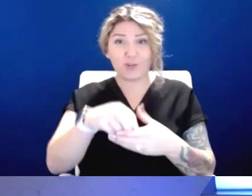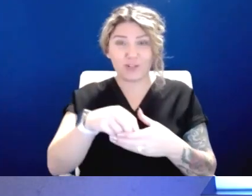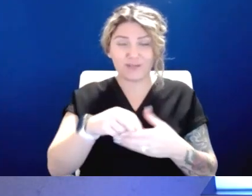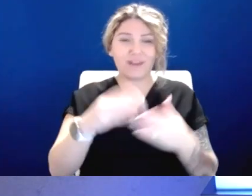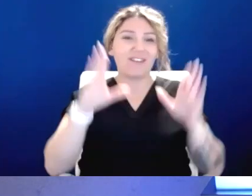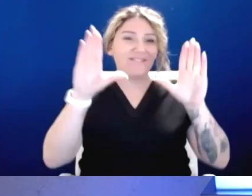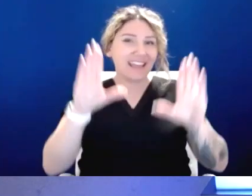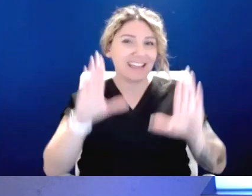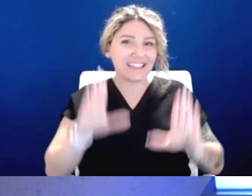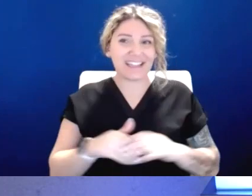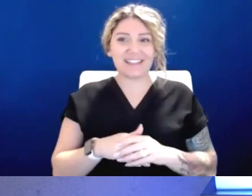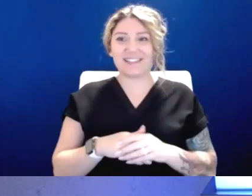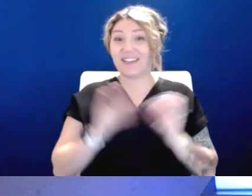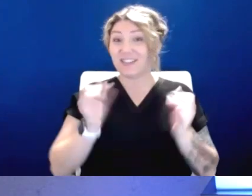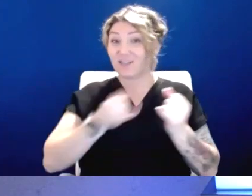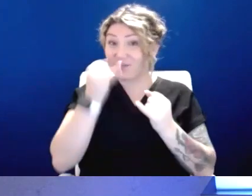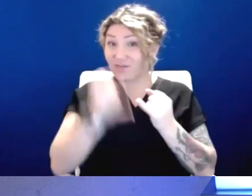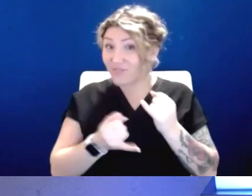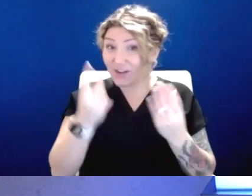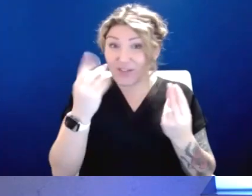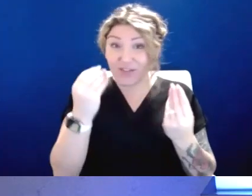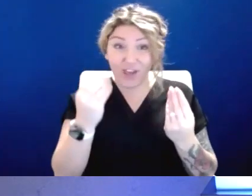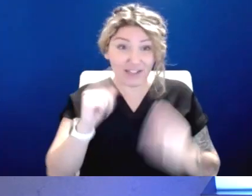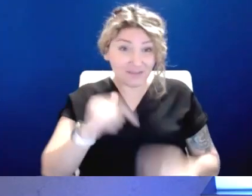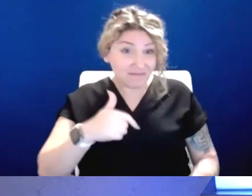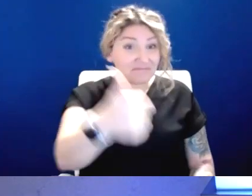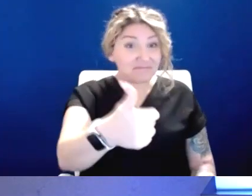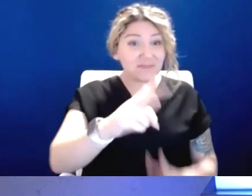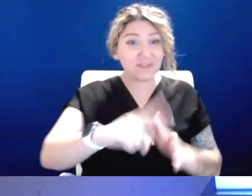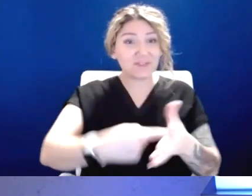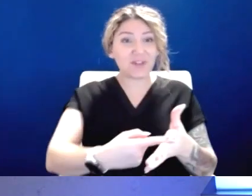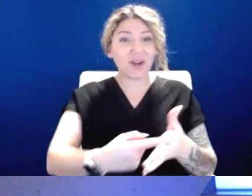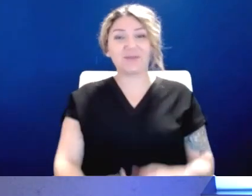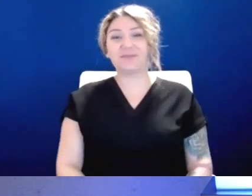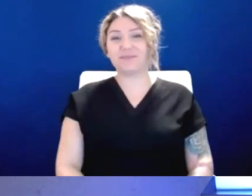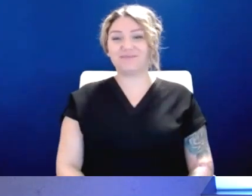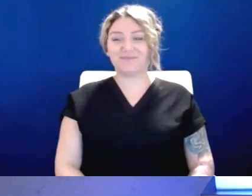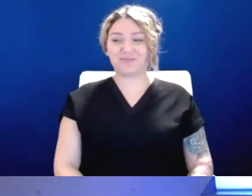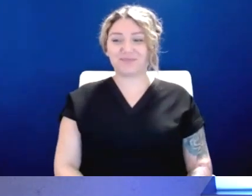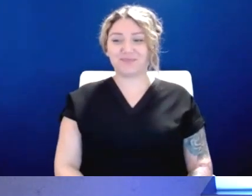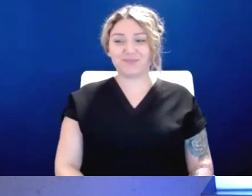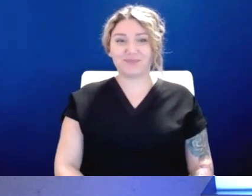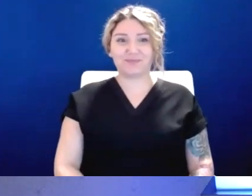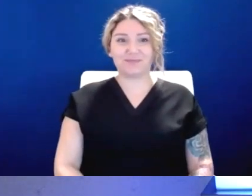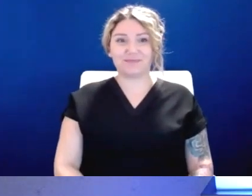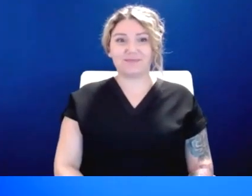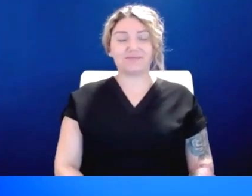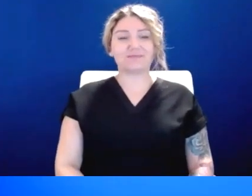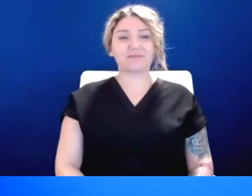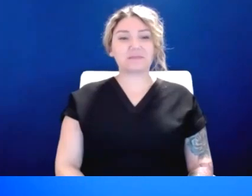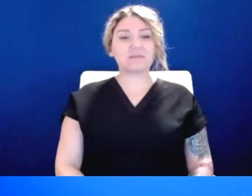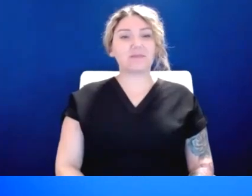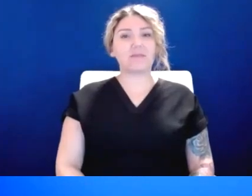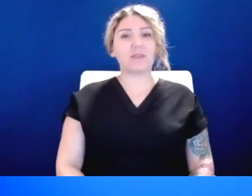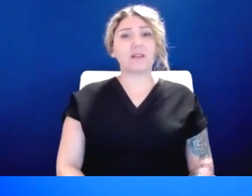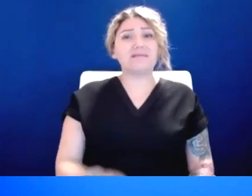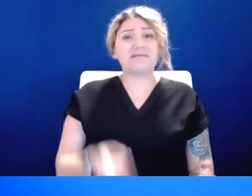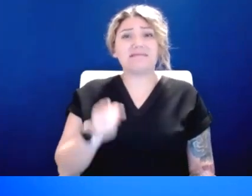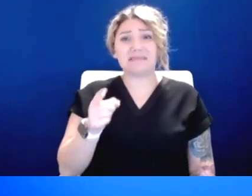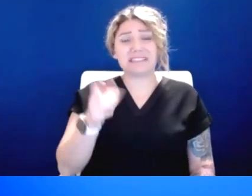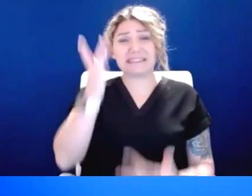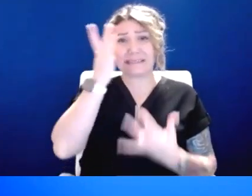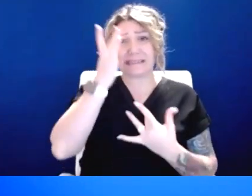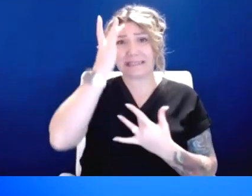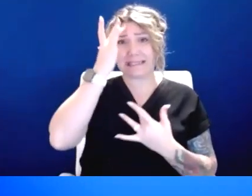that. We're going to get to our final thoughts, and I'm going to let you get us started. So, Parkinson's disease, like I said, is